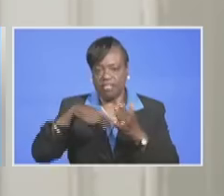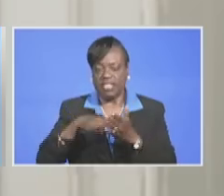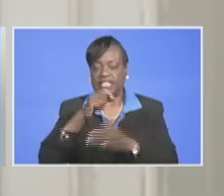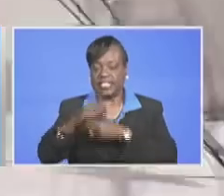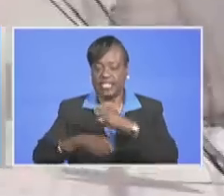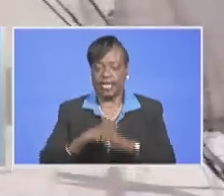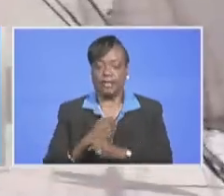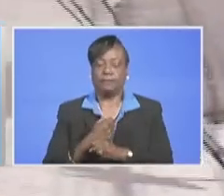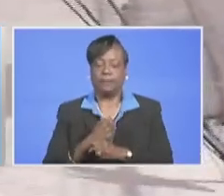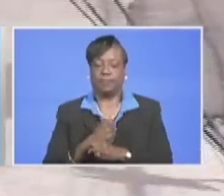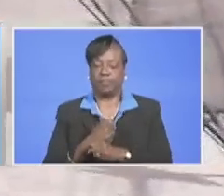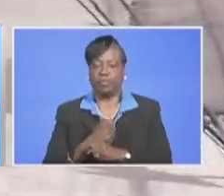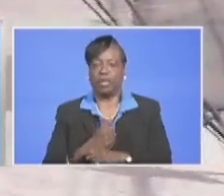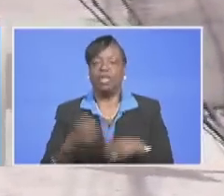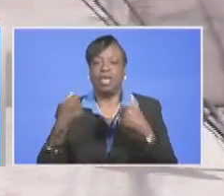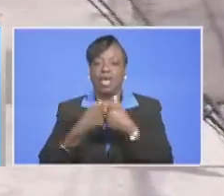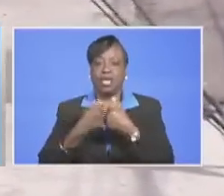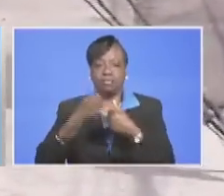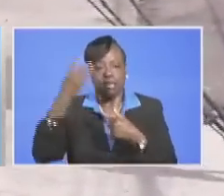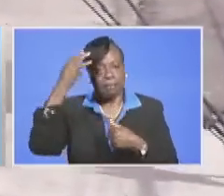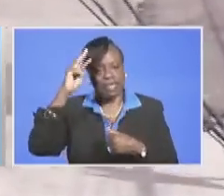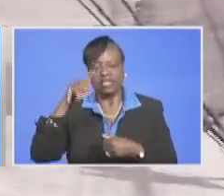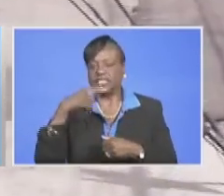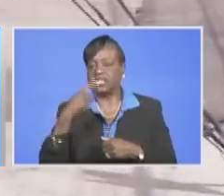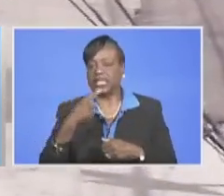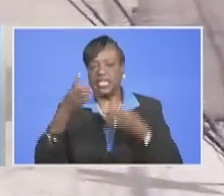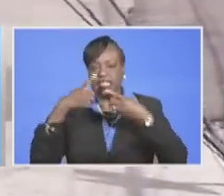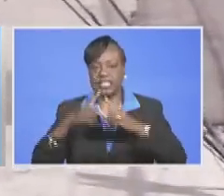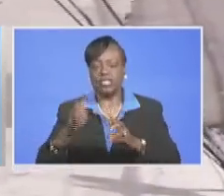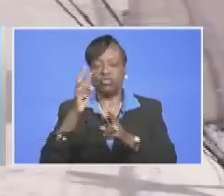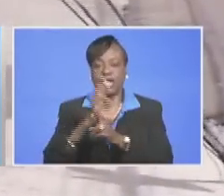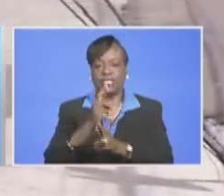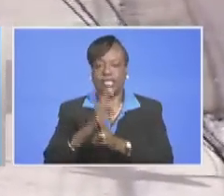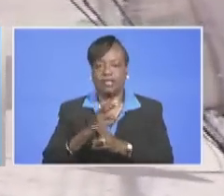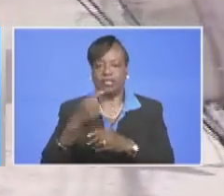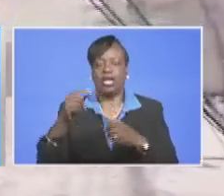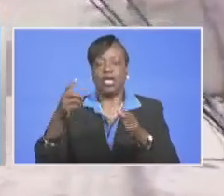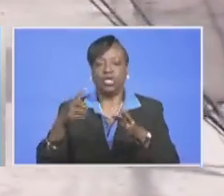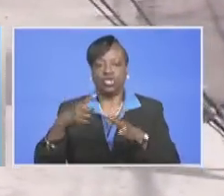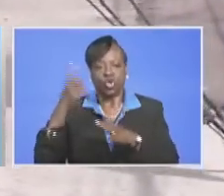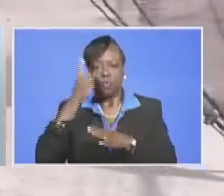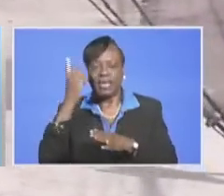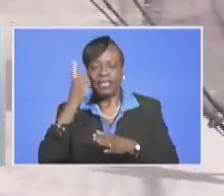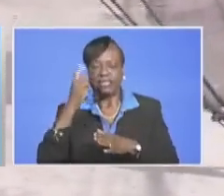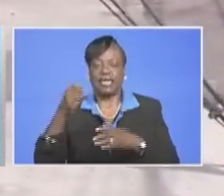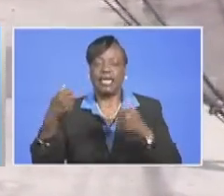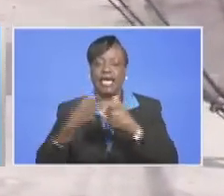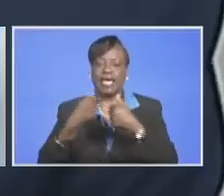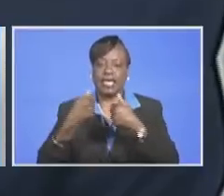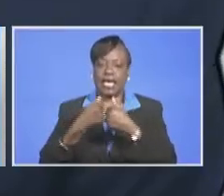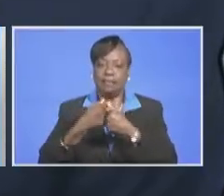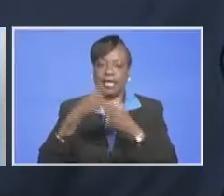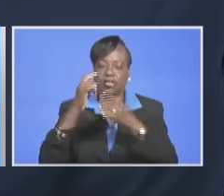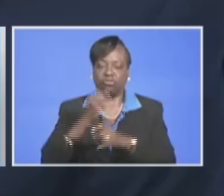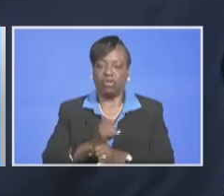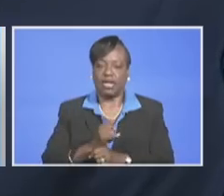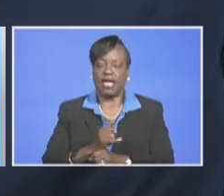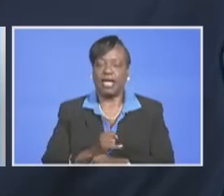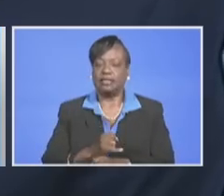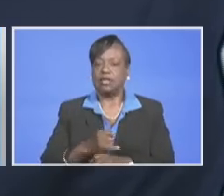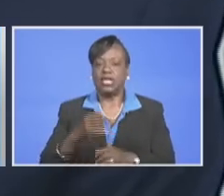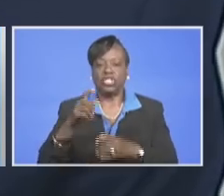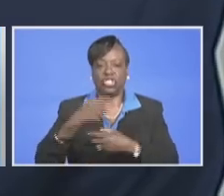double. The gaming minister then revealed that since regularization, the domestic gaming industry has generated millions. Bahamians took